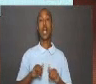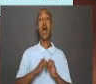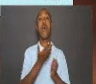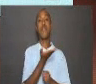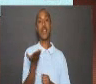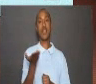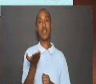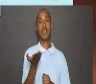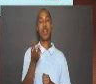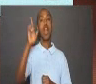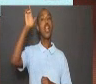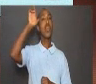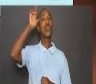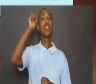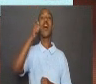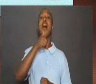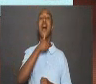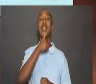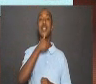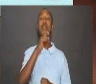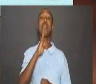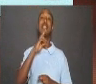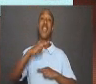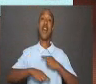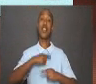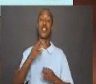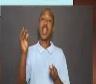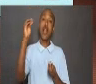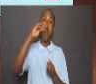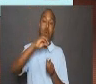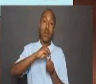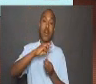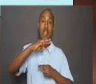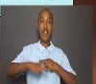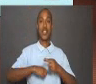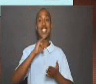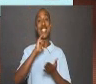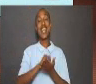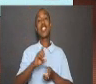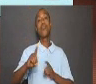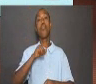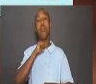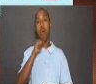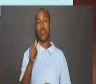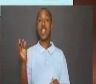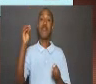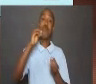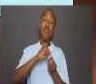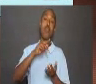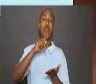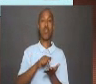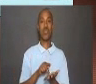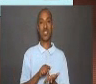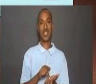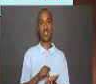However, Lewis's acid-base reactions include reactions that do not involve